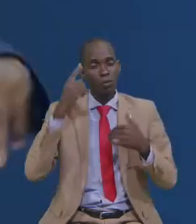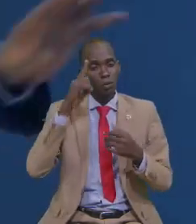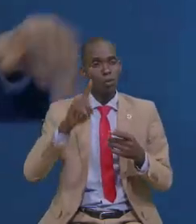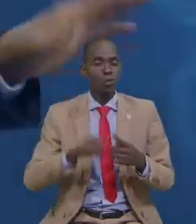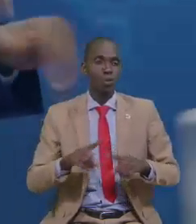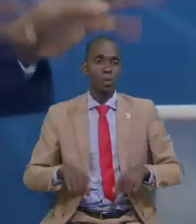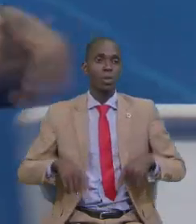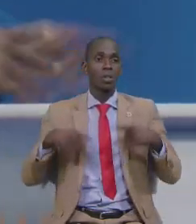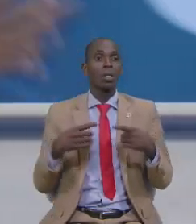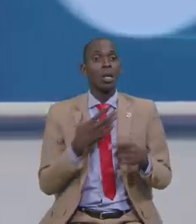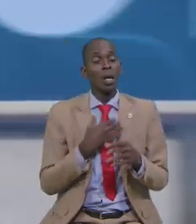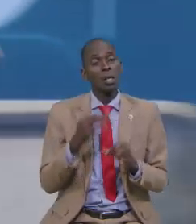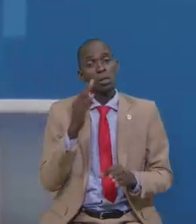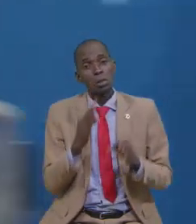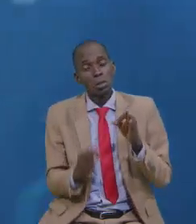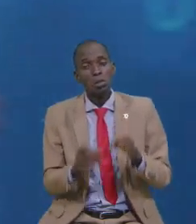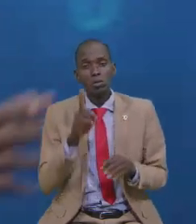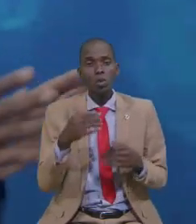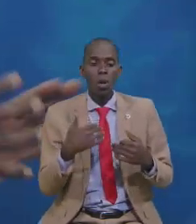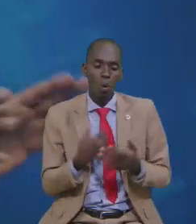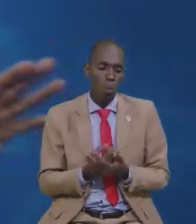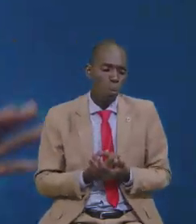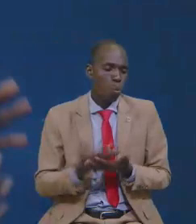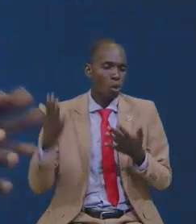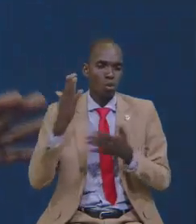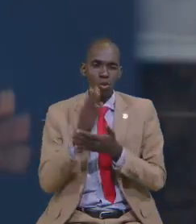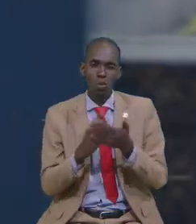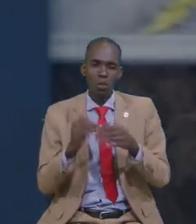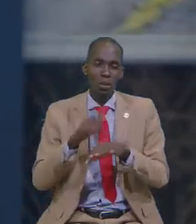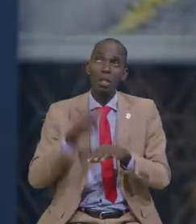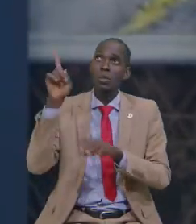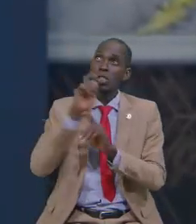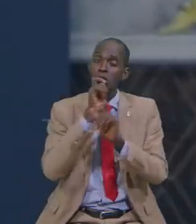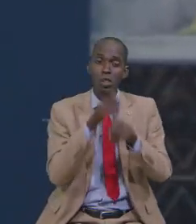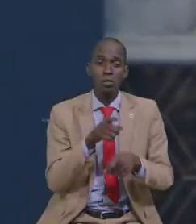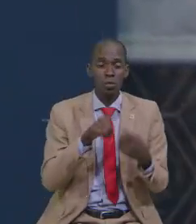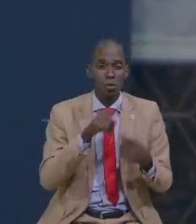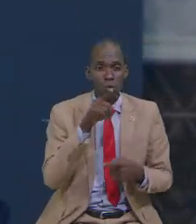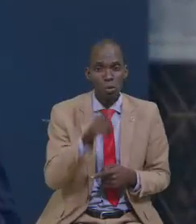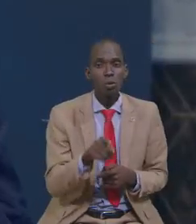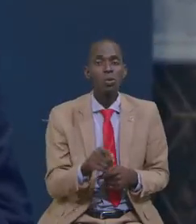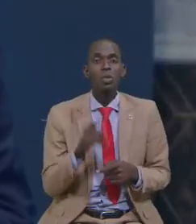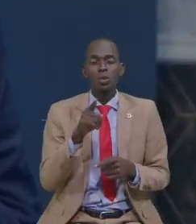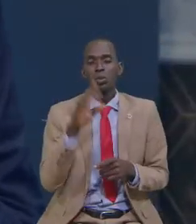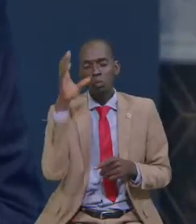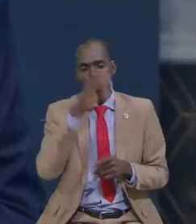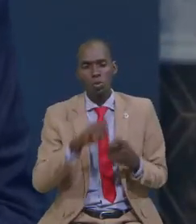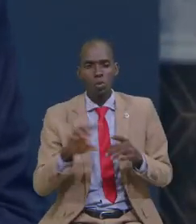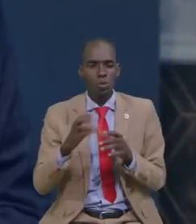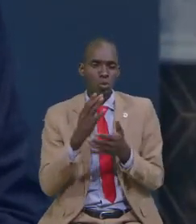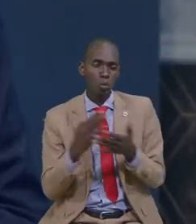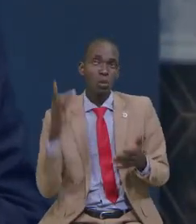even if you have wasted some of that time and everything he wanted you to do, you will not be able to do if